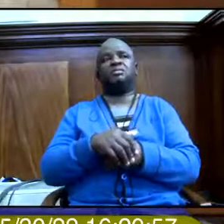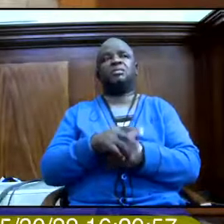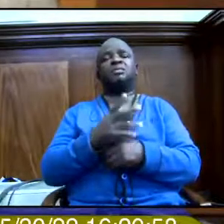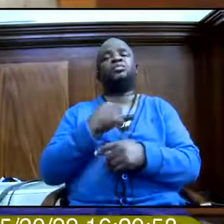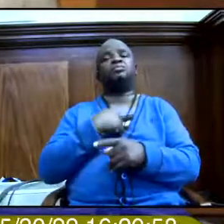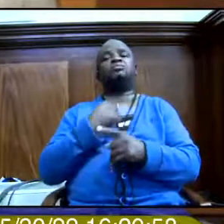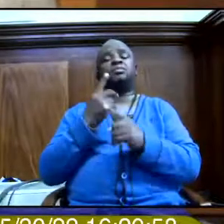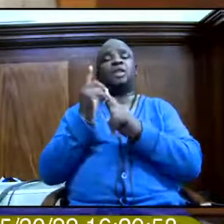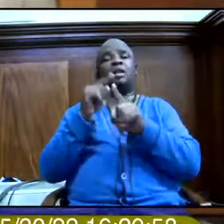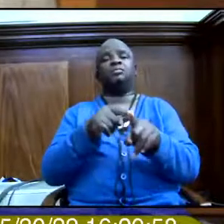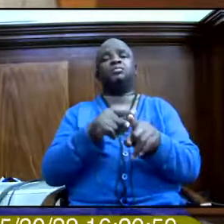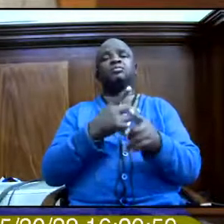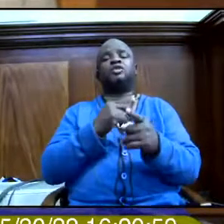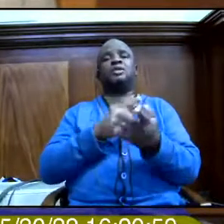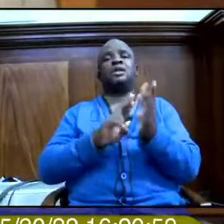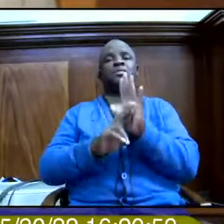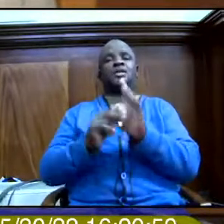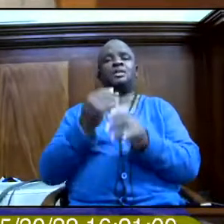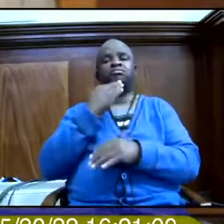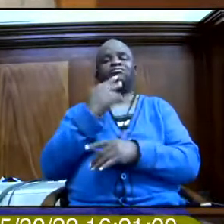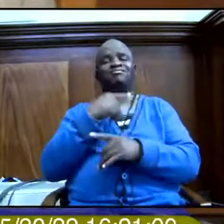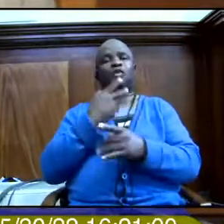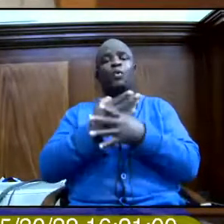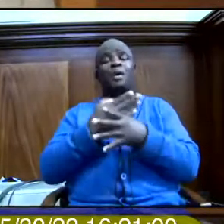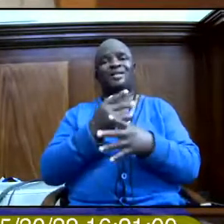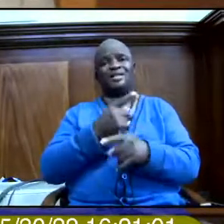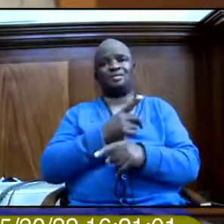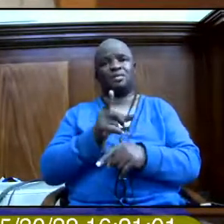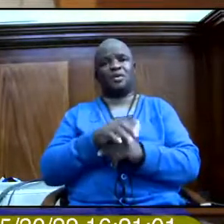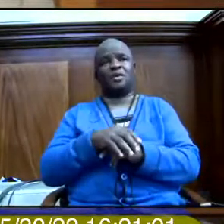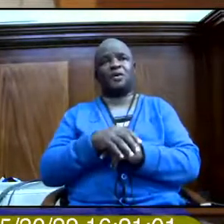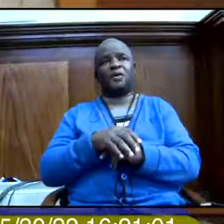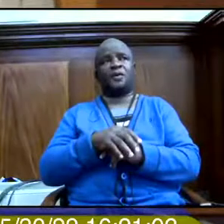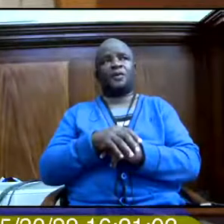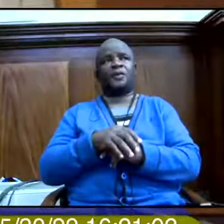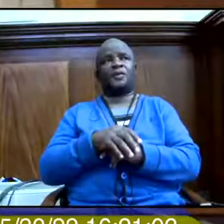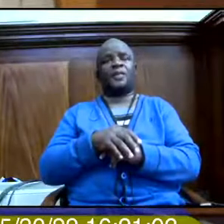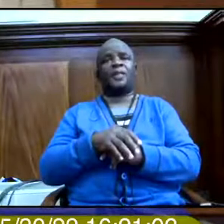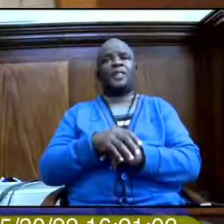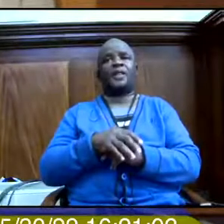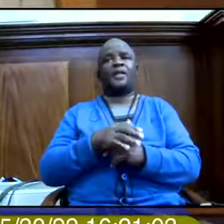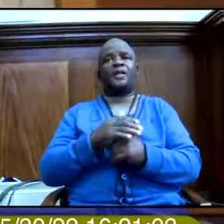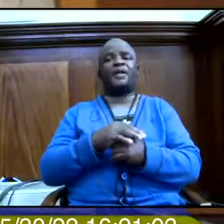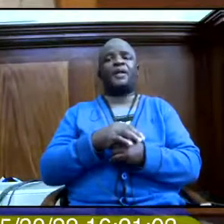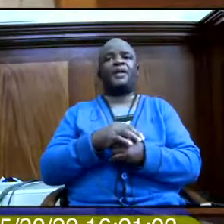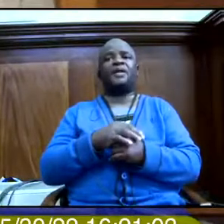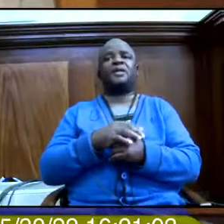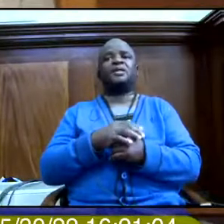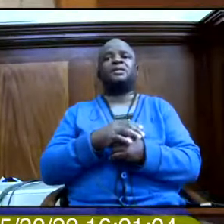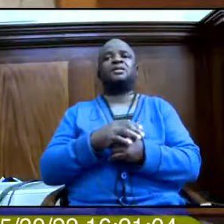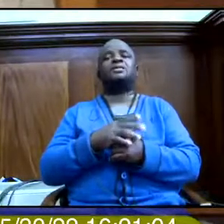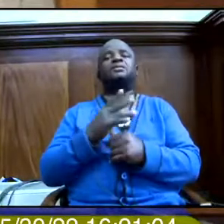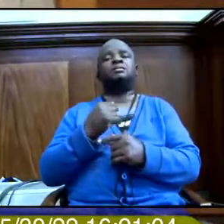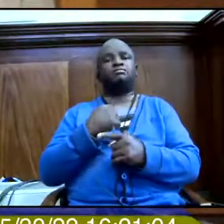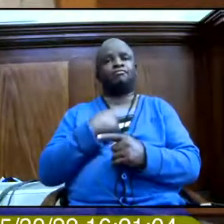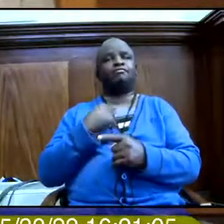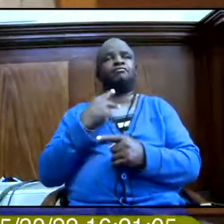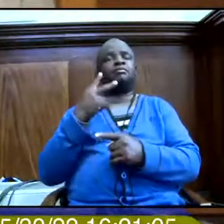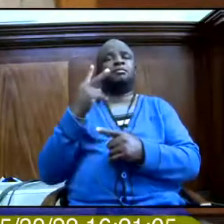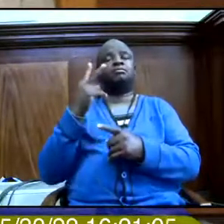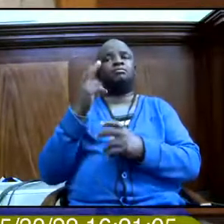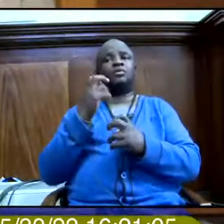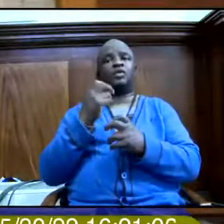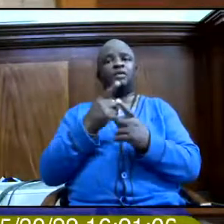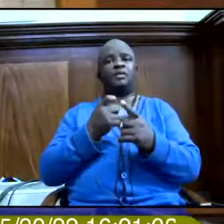came here with the mandate of the workers we want to appeal to the leadership to say we've been told by the uh the leadership to